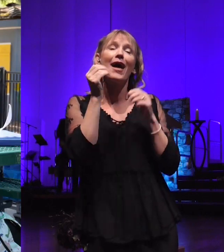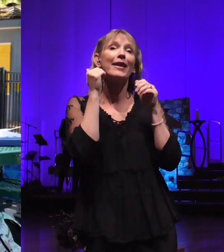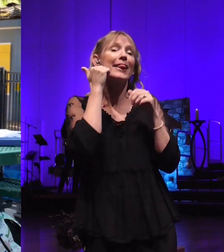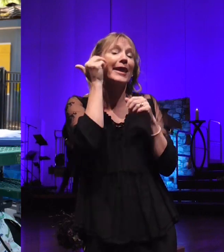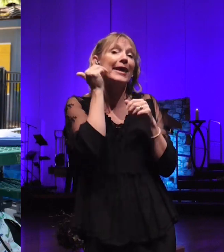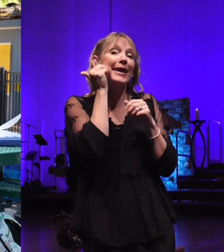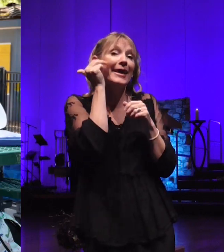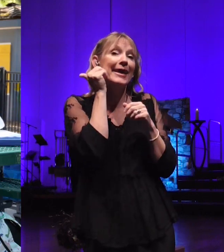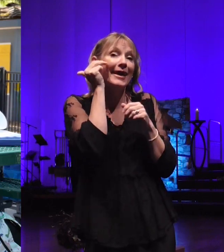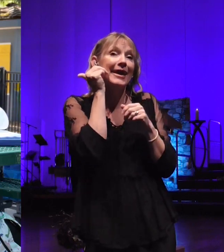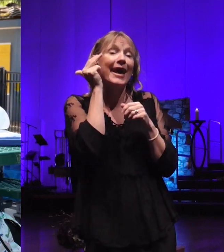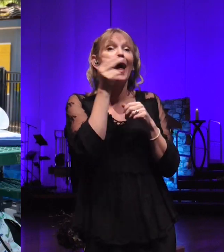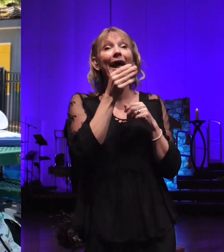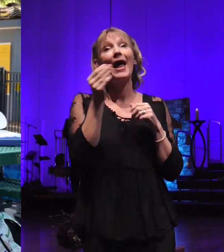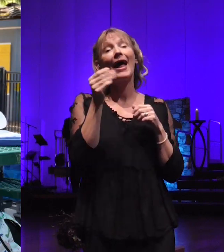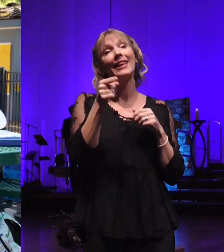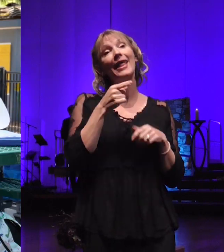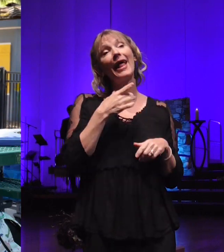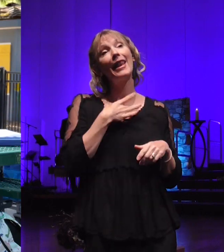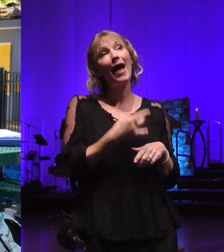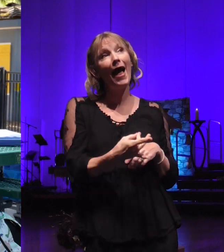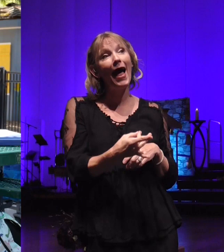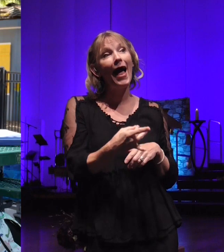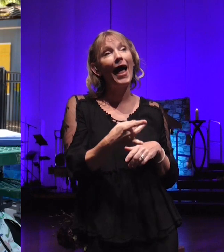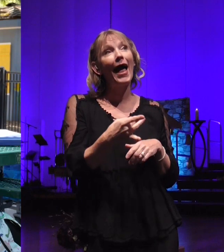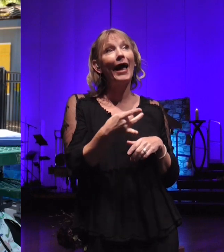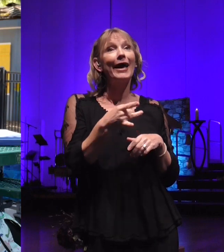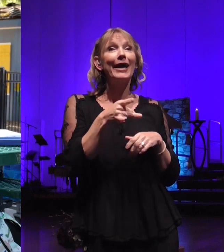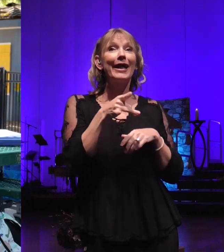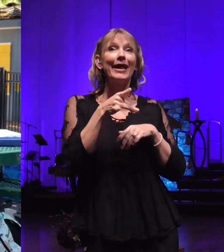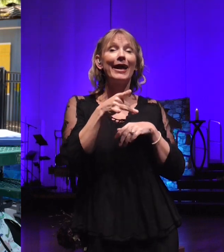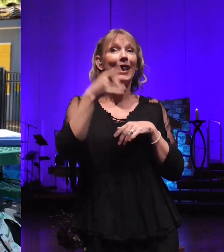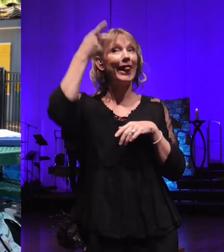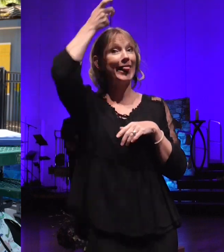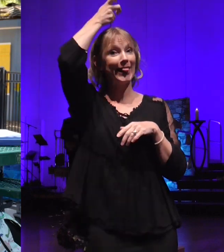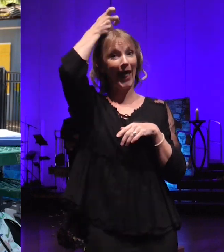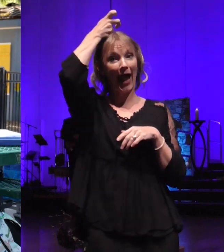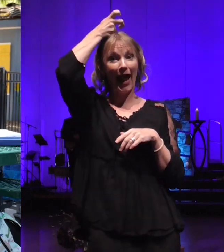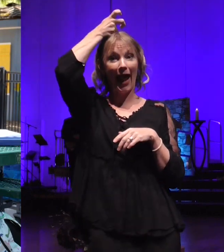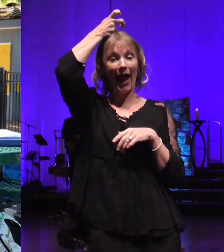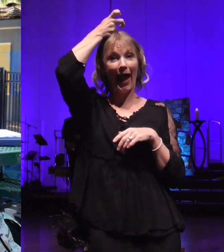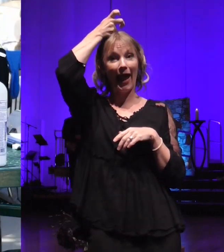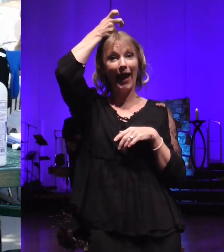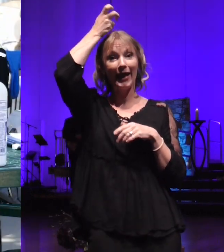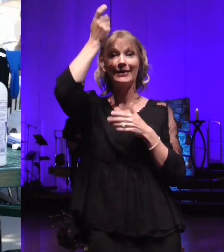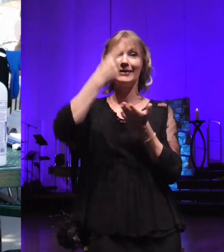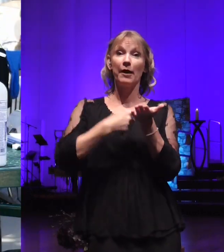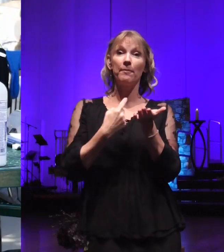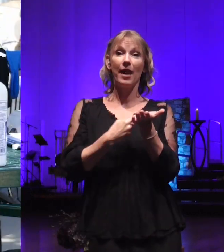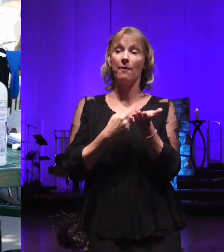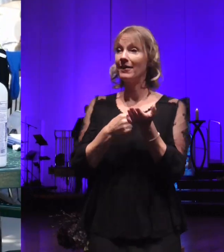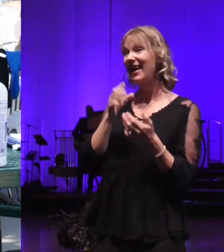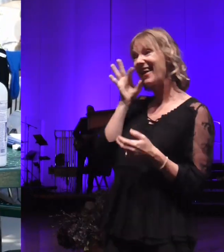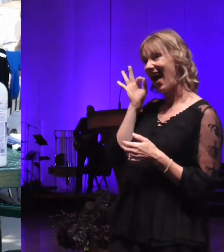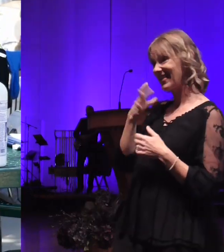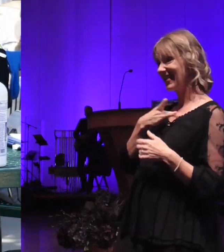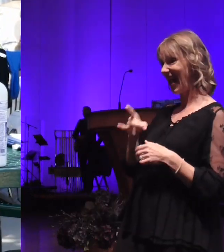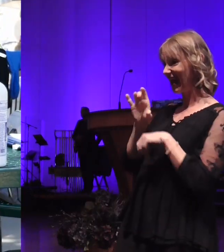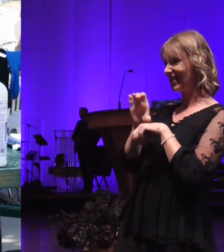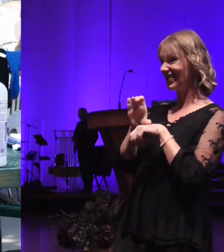people, and they like to lay on your head sometimes. Do cats go to church?